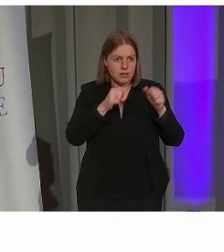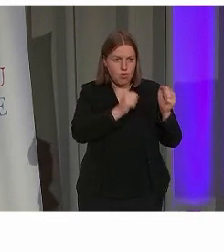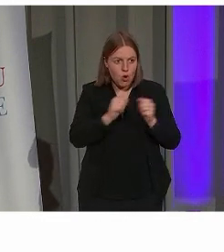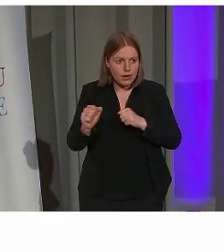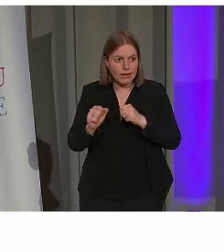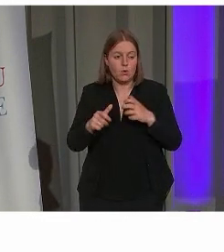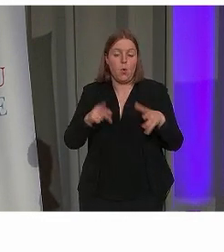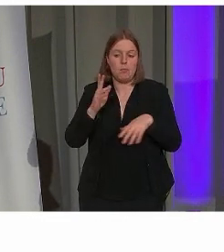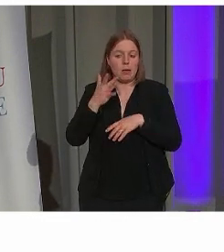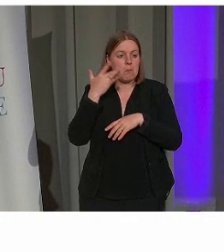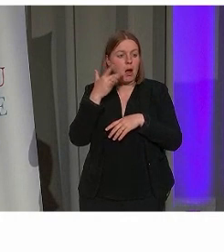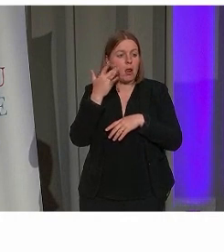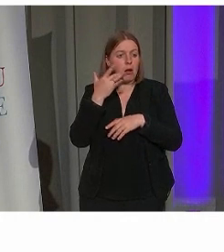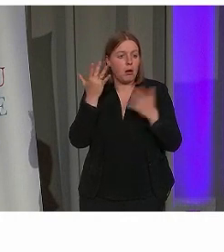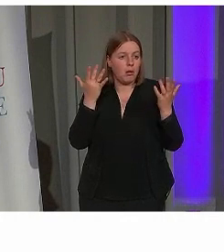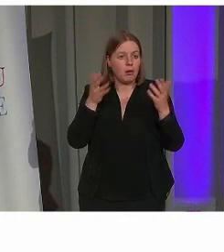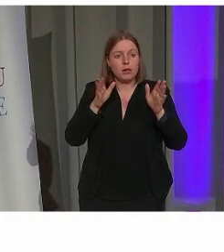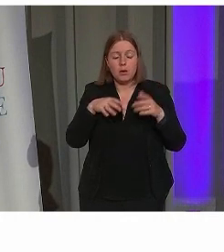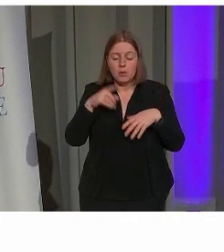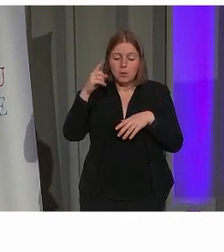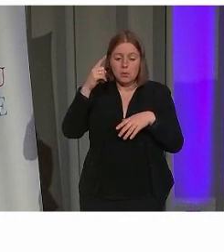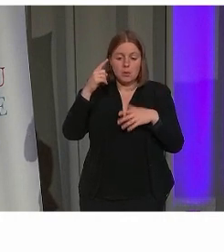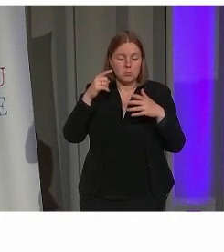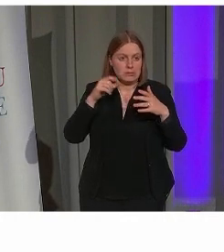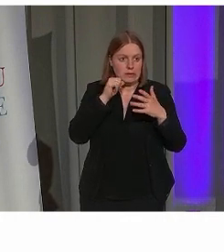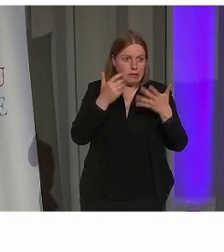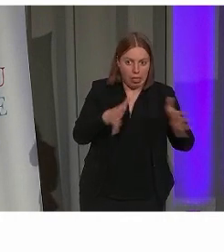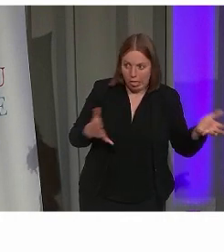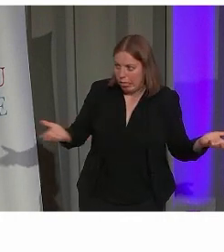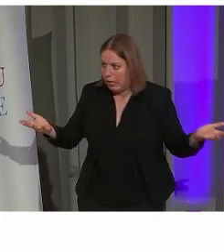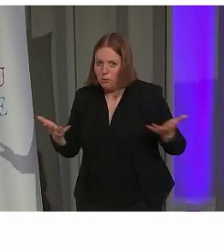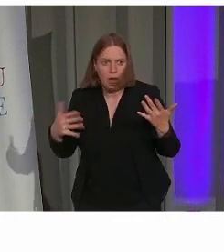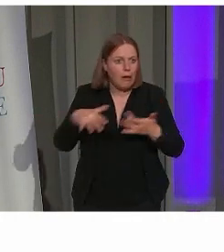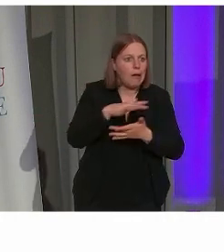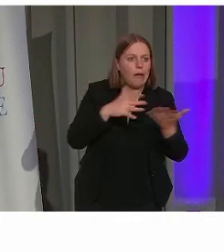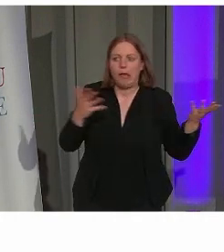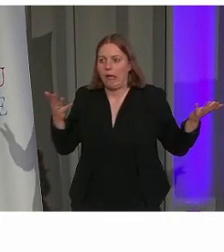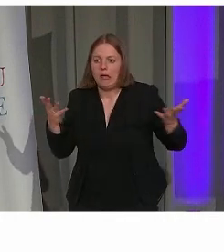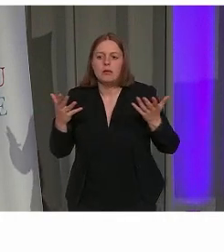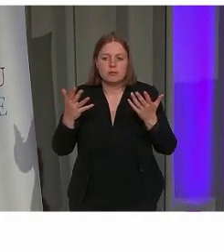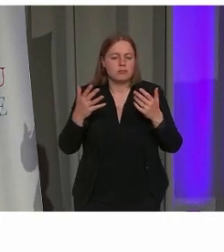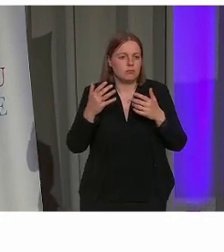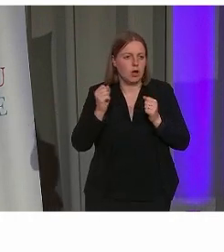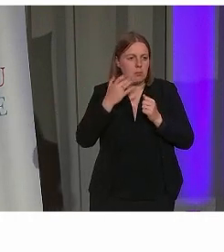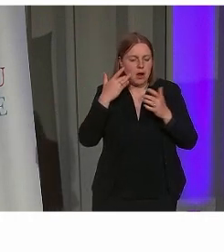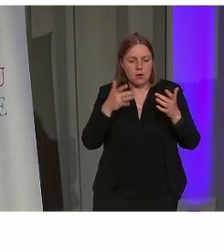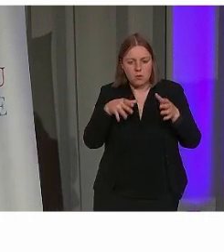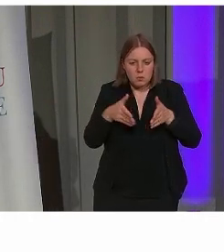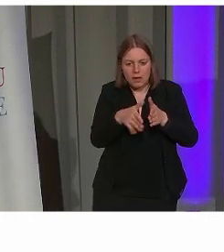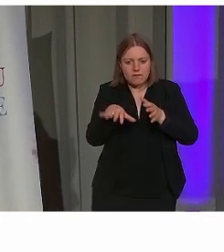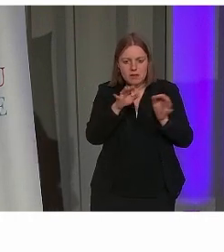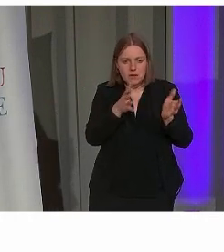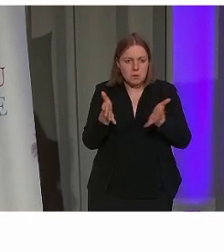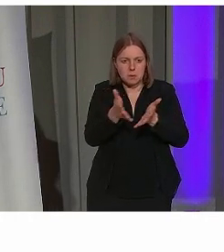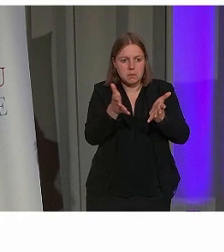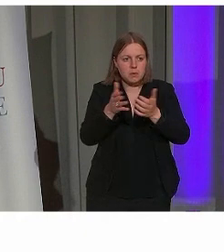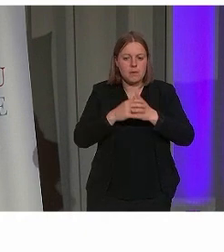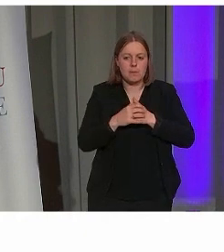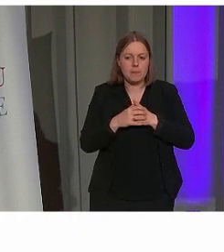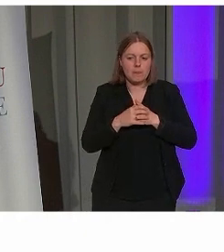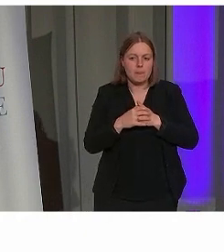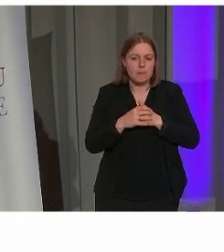that maybe you can lose, or maybe you can don't